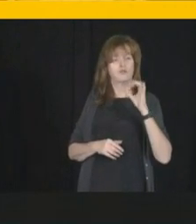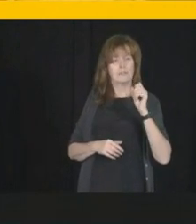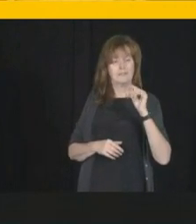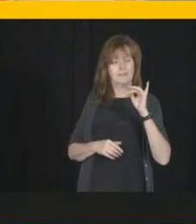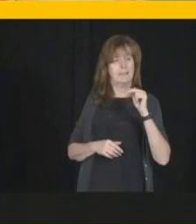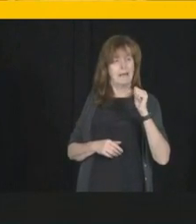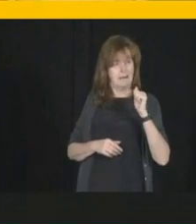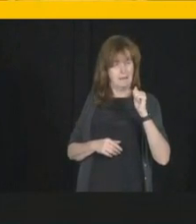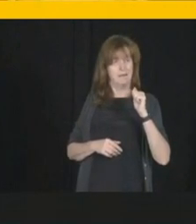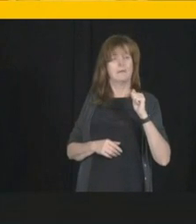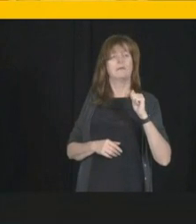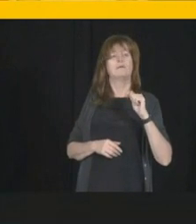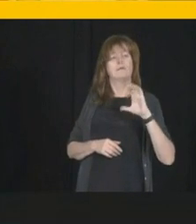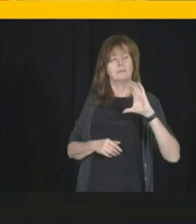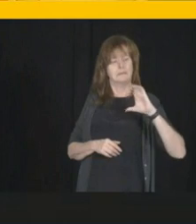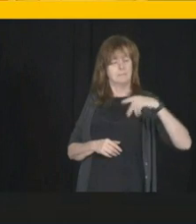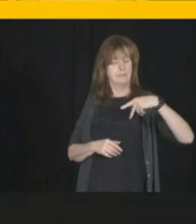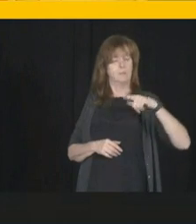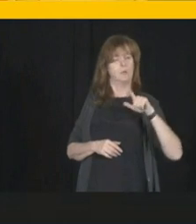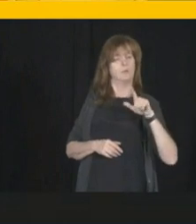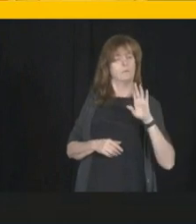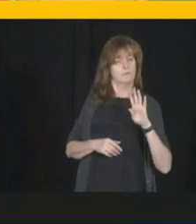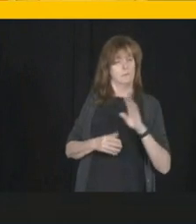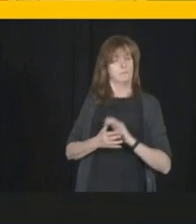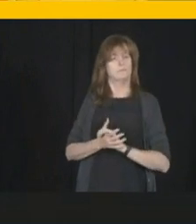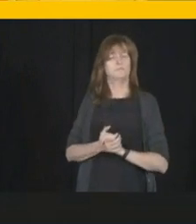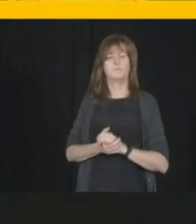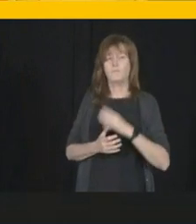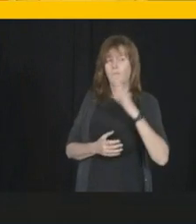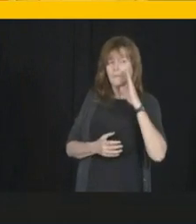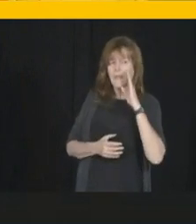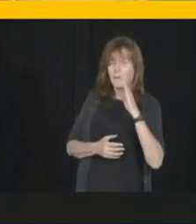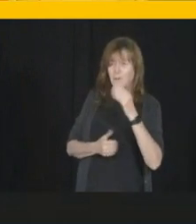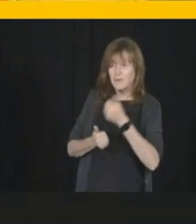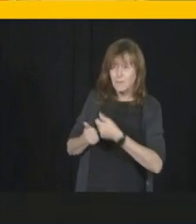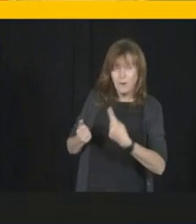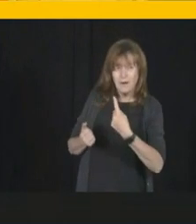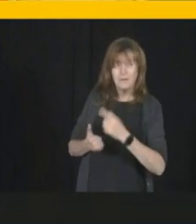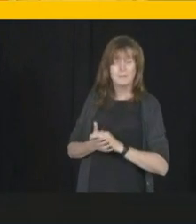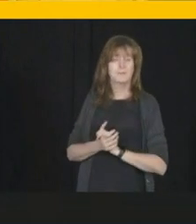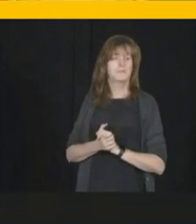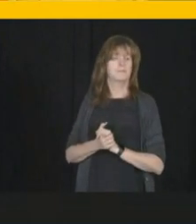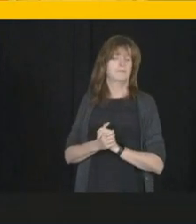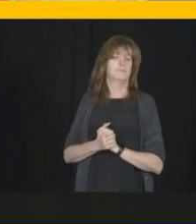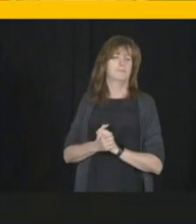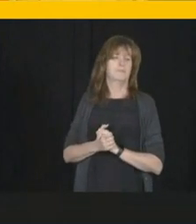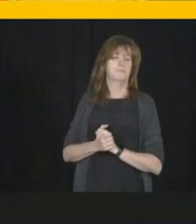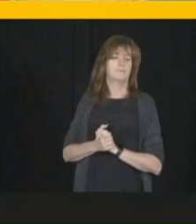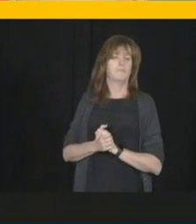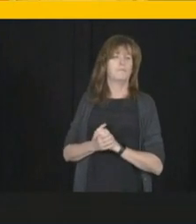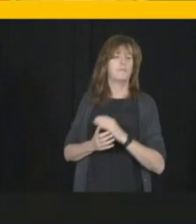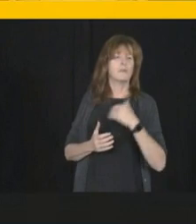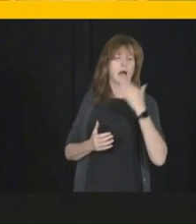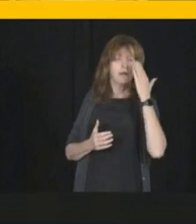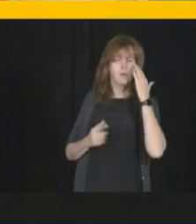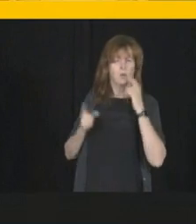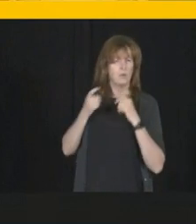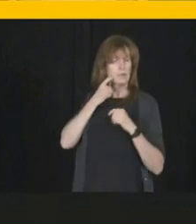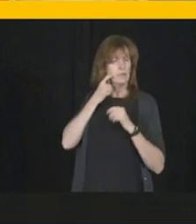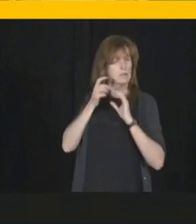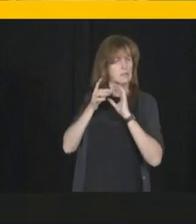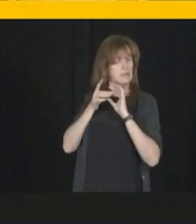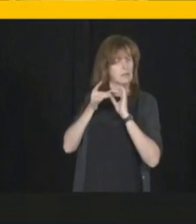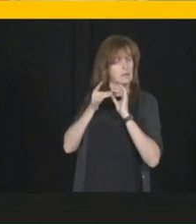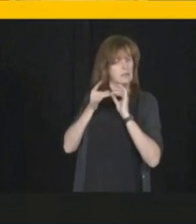who are moving into stage two on Friday. That's a specific request, mandatory masks. So I'll be having a conversation with Mayor